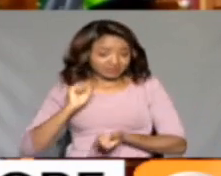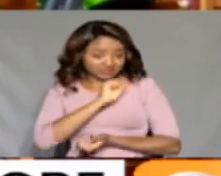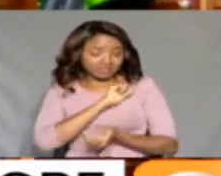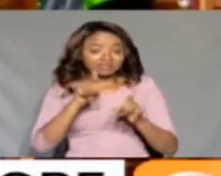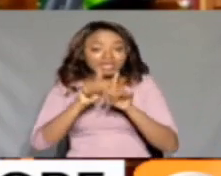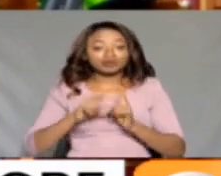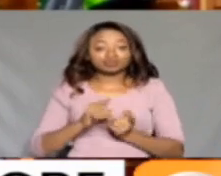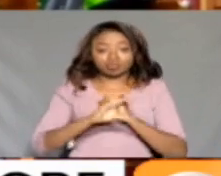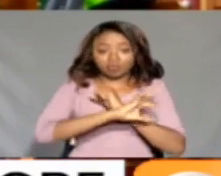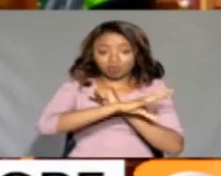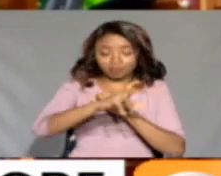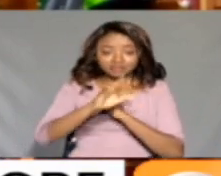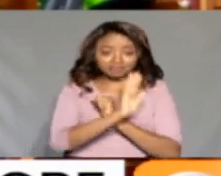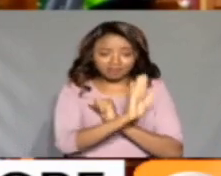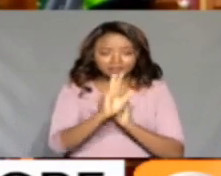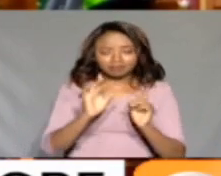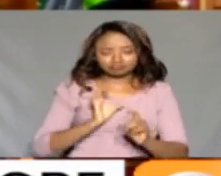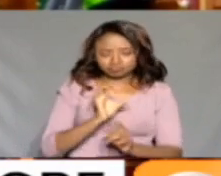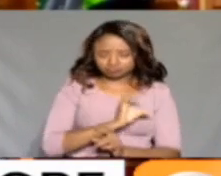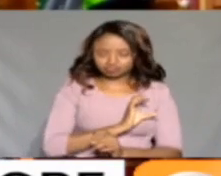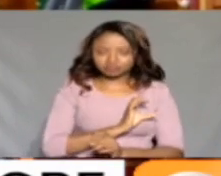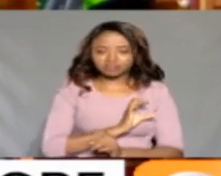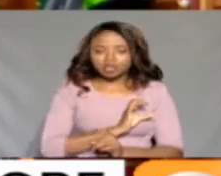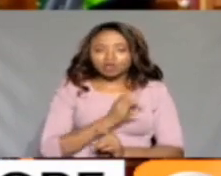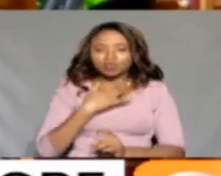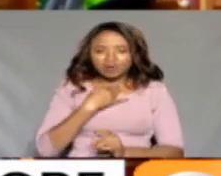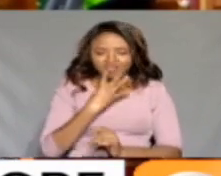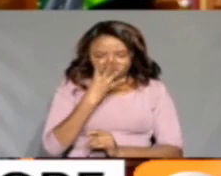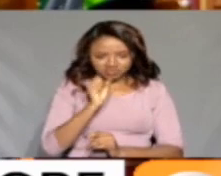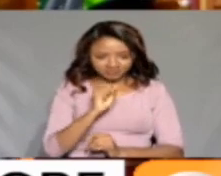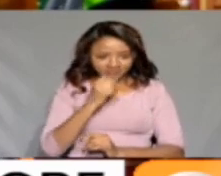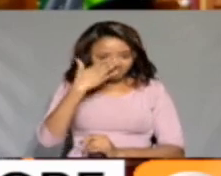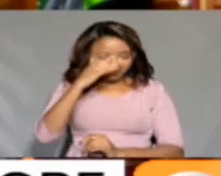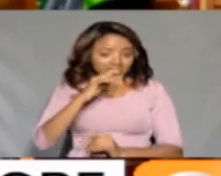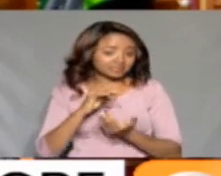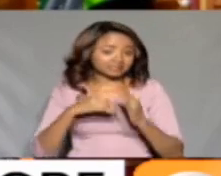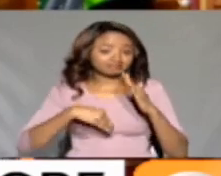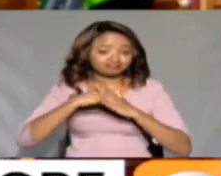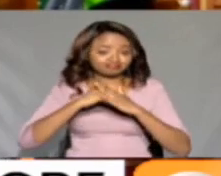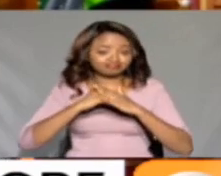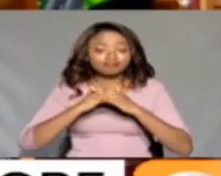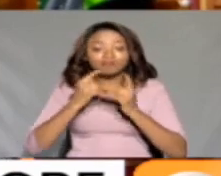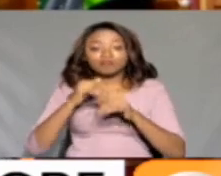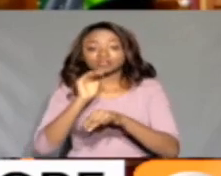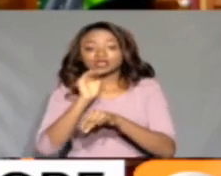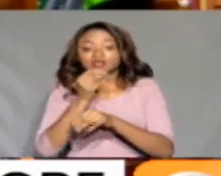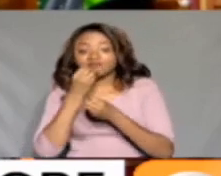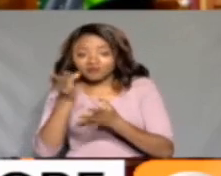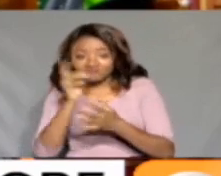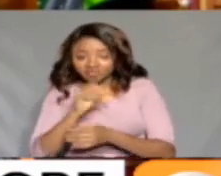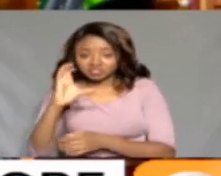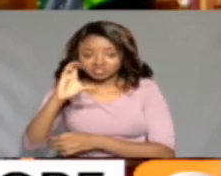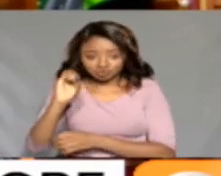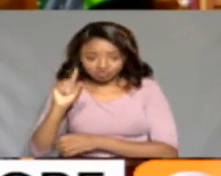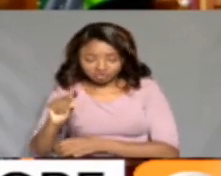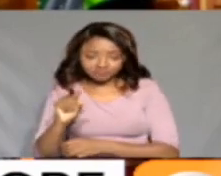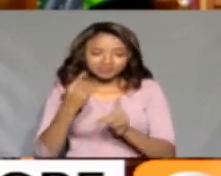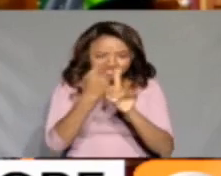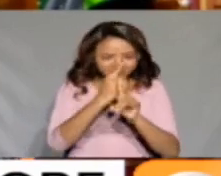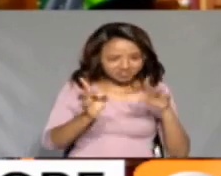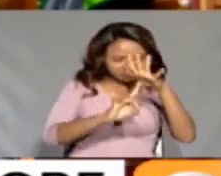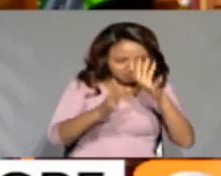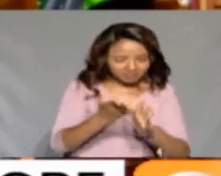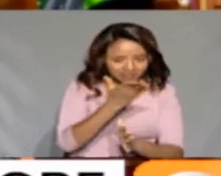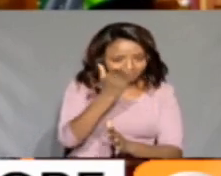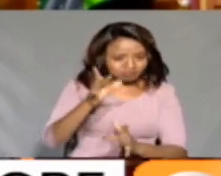against time to beat the 45 days deadline, they have already summoned the Council of Governors as well as ministers from the dockets of